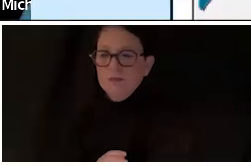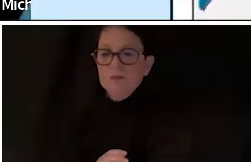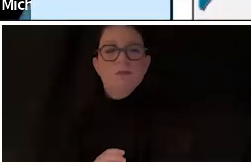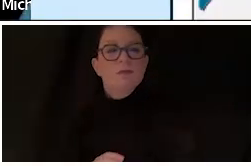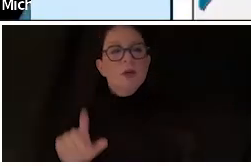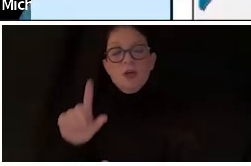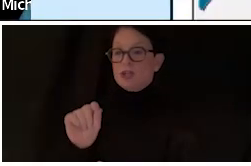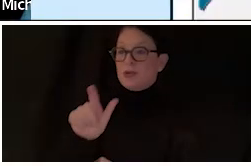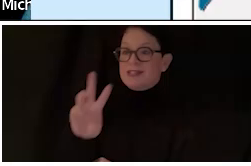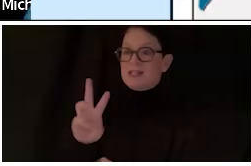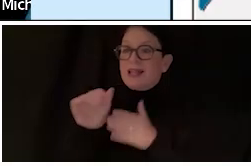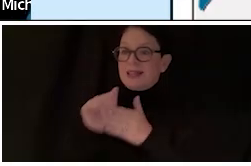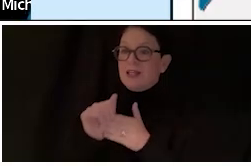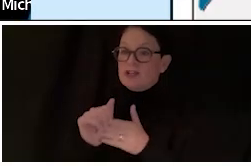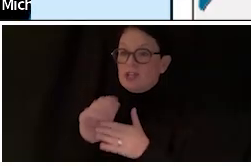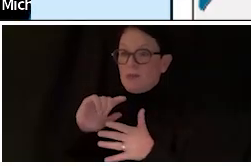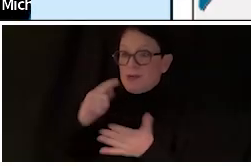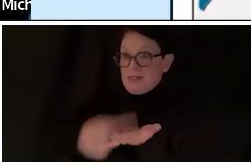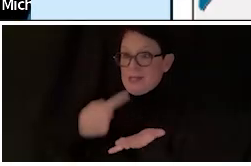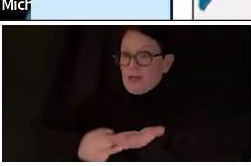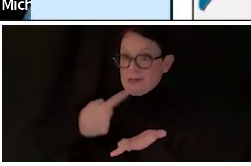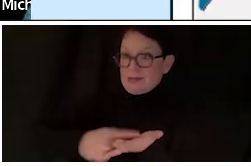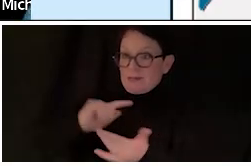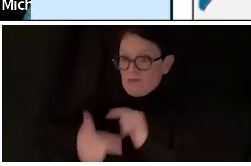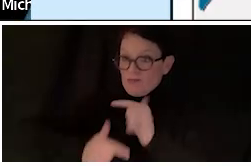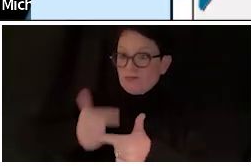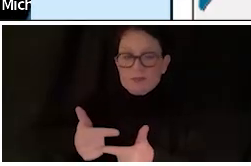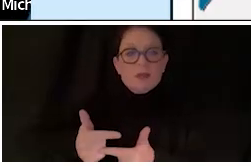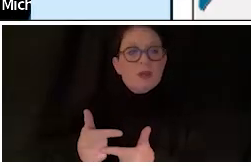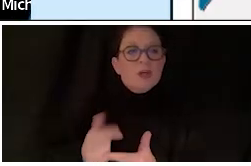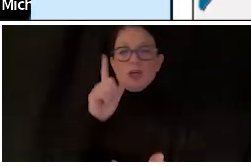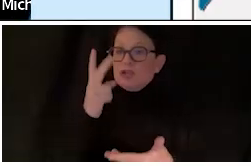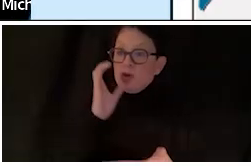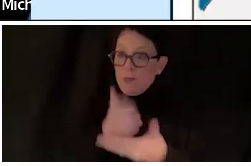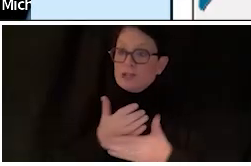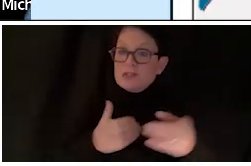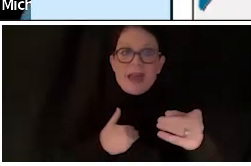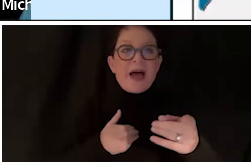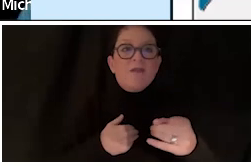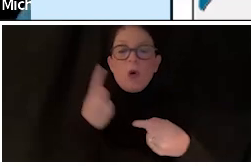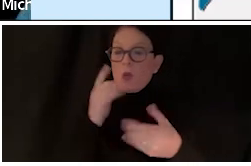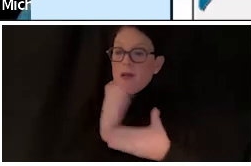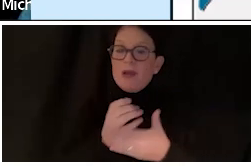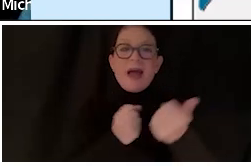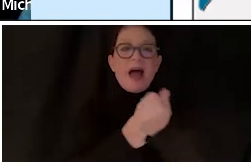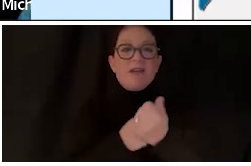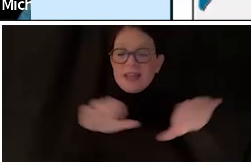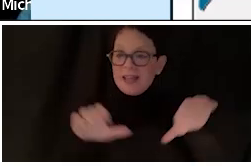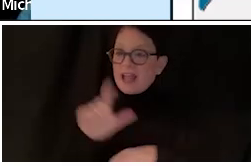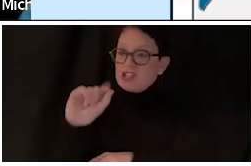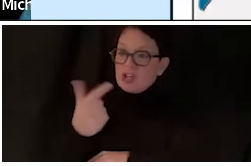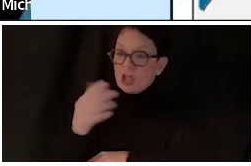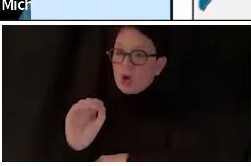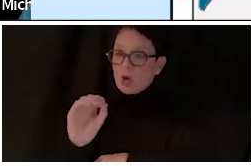The 2026 Leadership Series. There are 2 images on this slide. Image number 1 is the Advocates in Action logo,